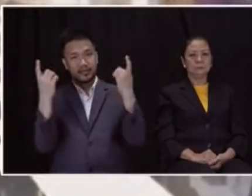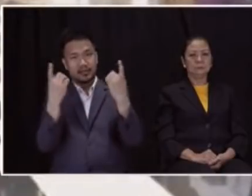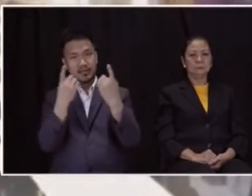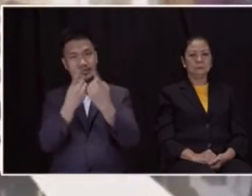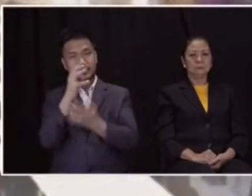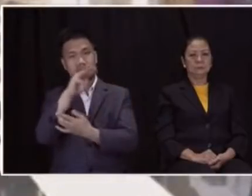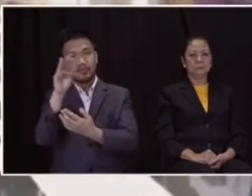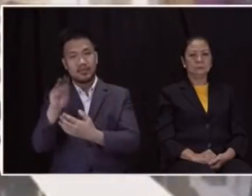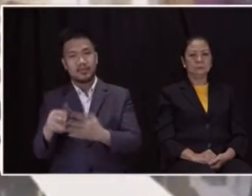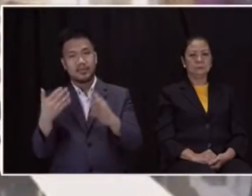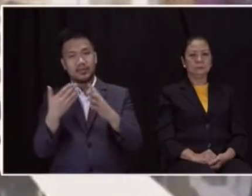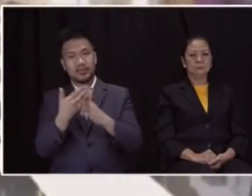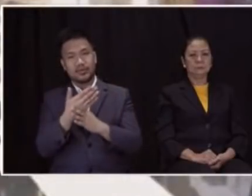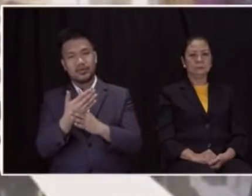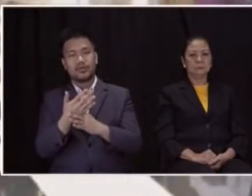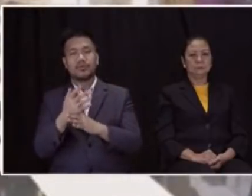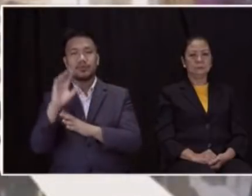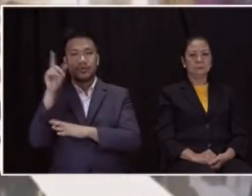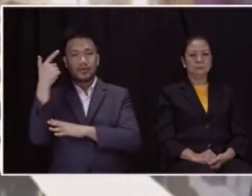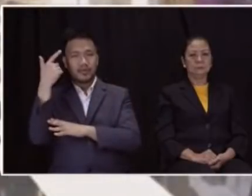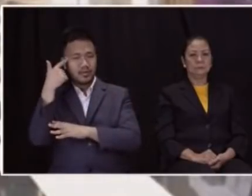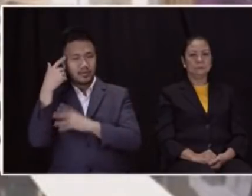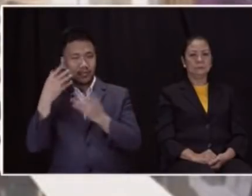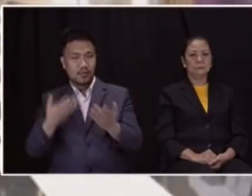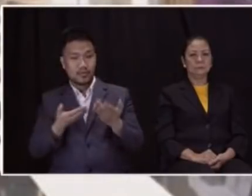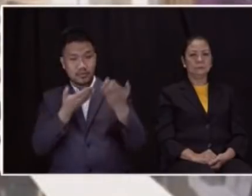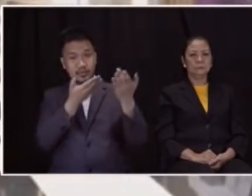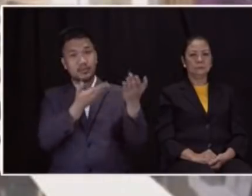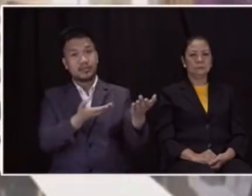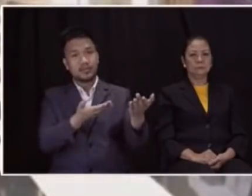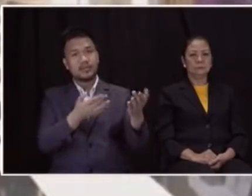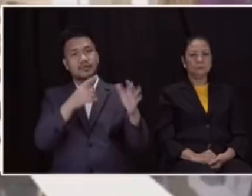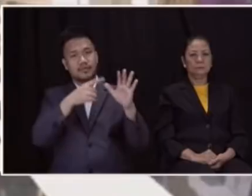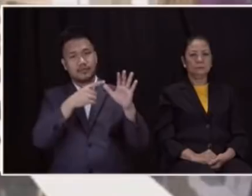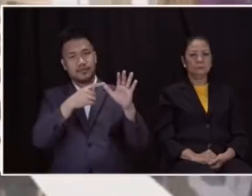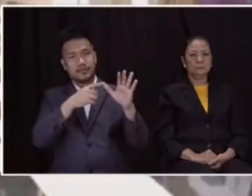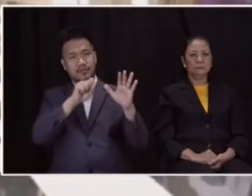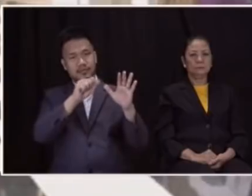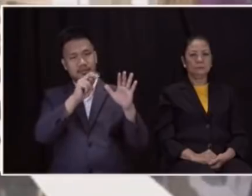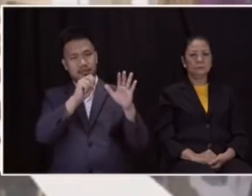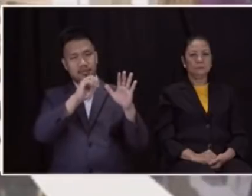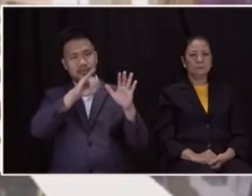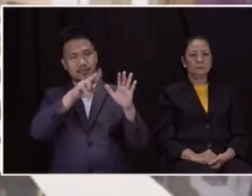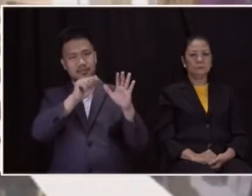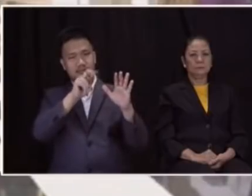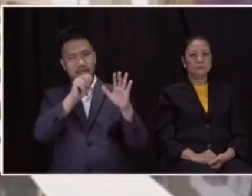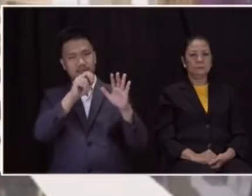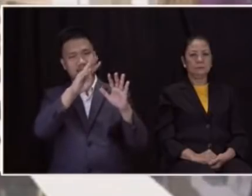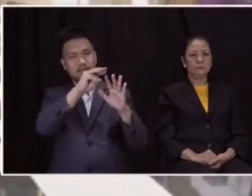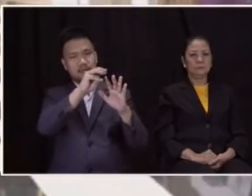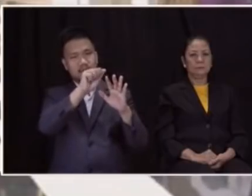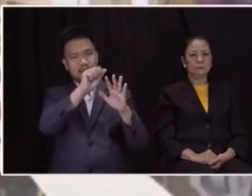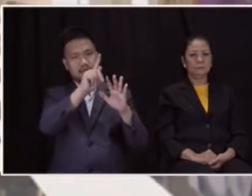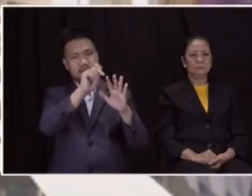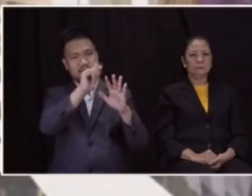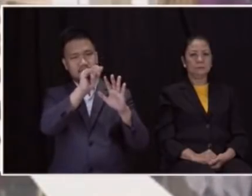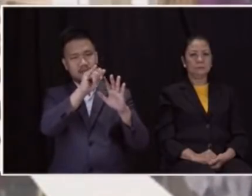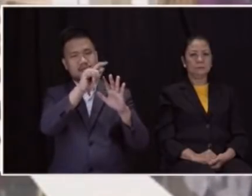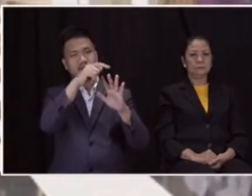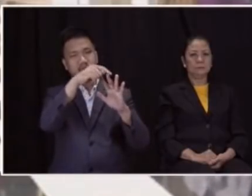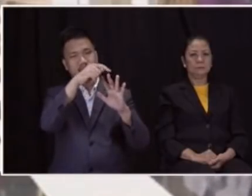and presentation. The five cities, San Juan, Makati, Mandaluyong, Pasay,